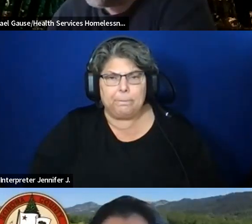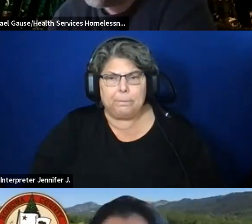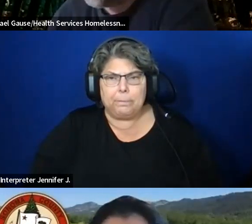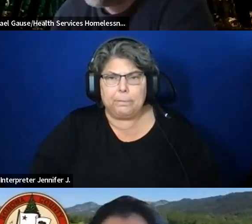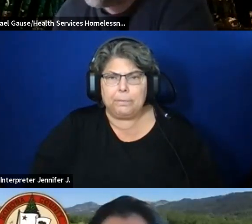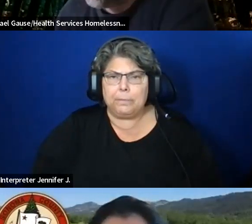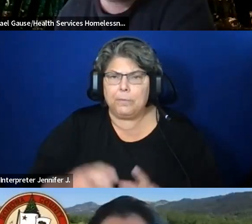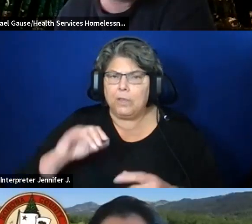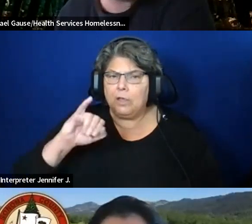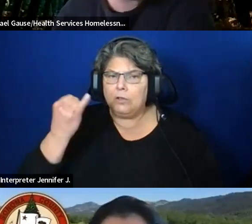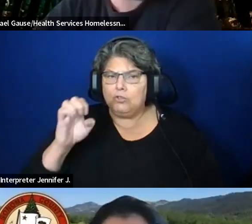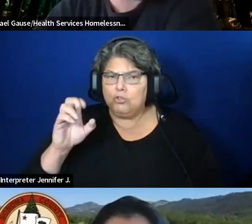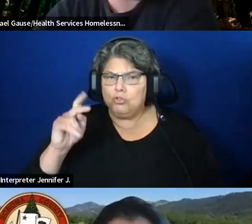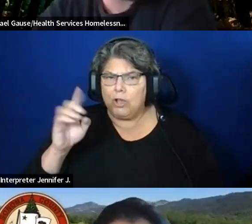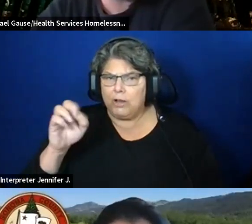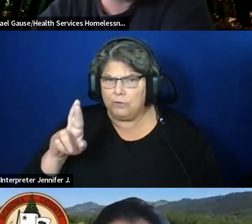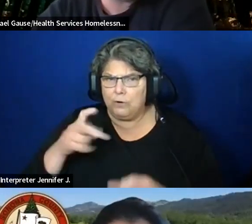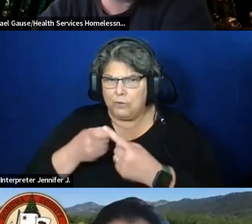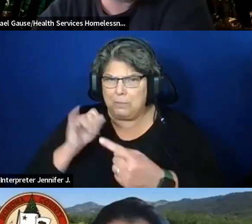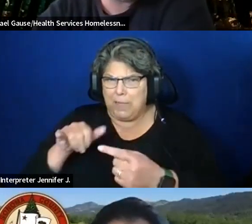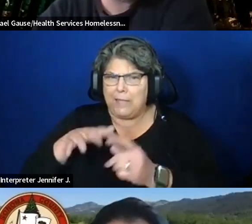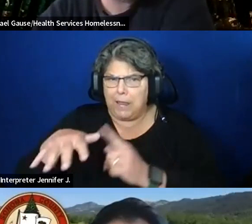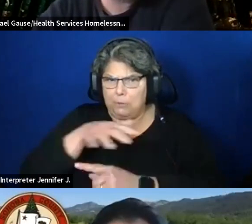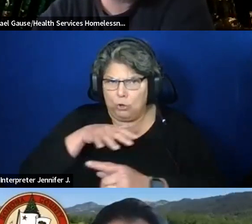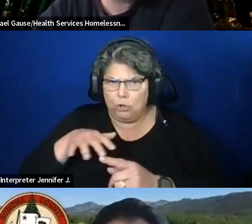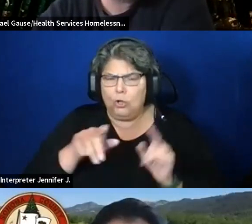Okay, Jennifer, also from the neighborhood, says